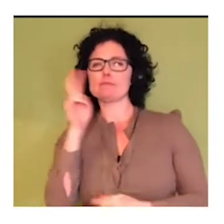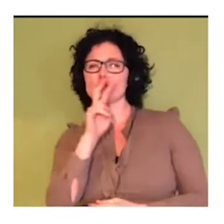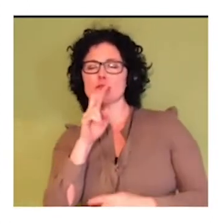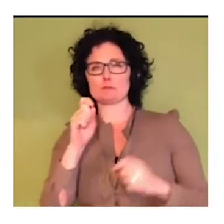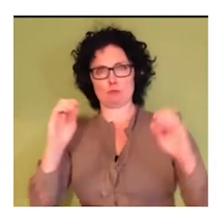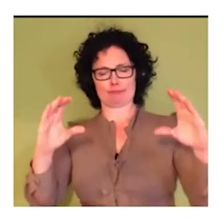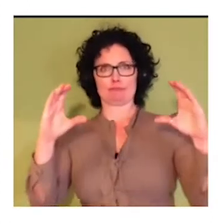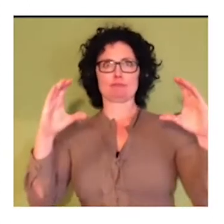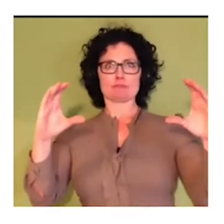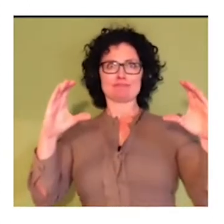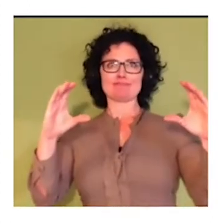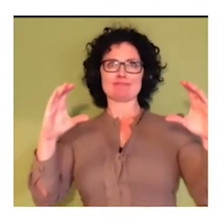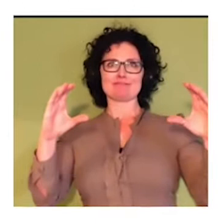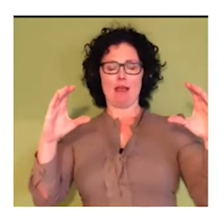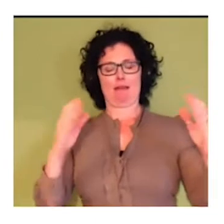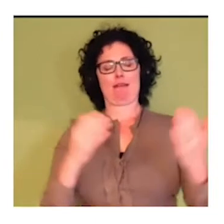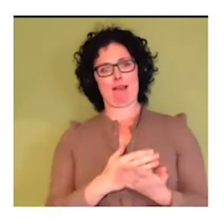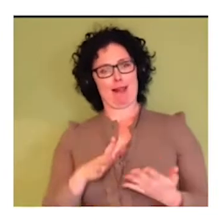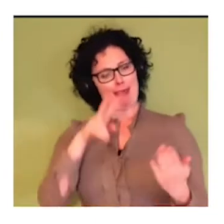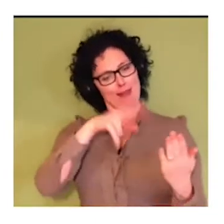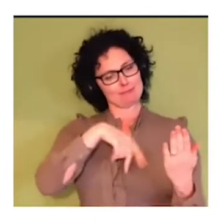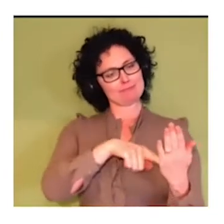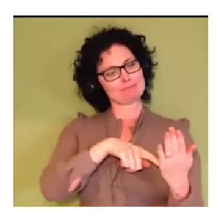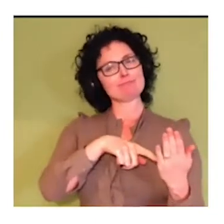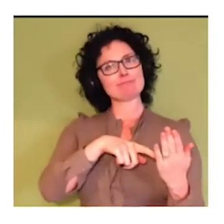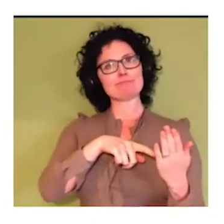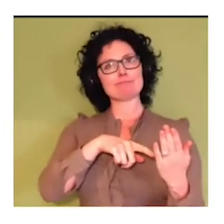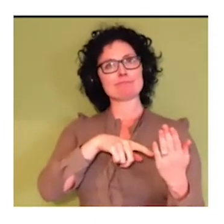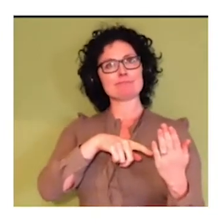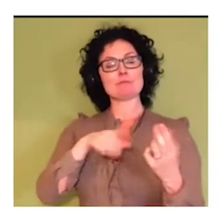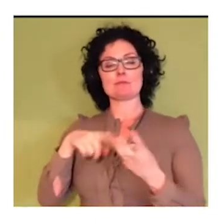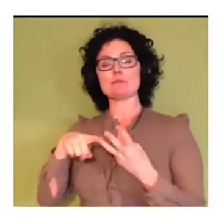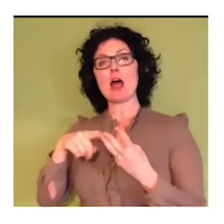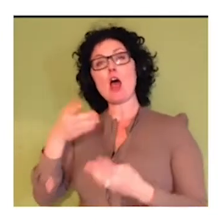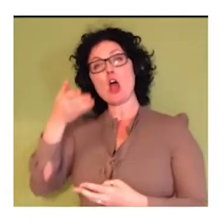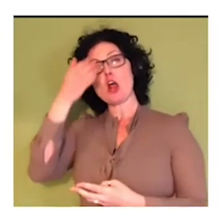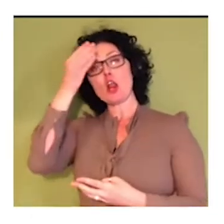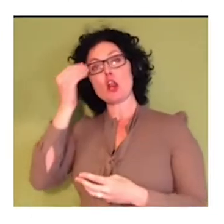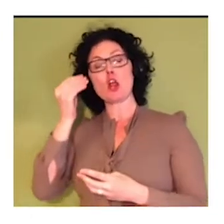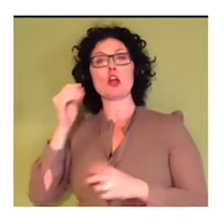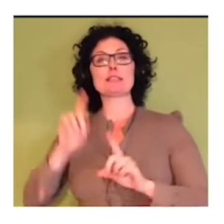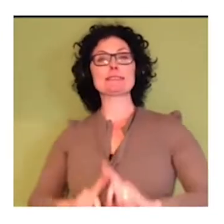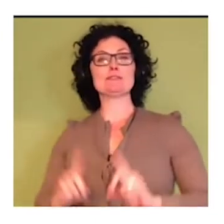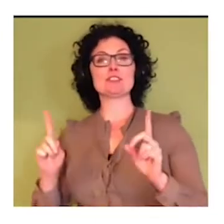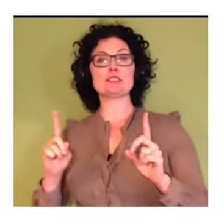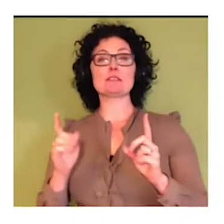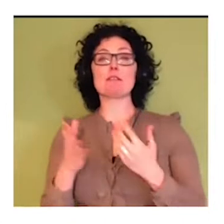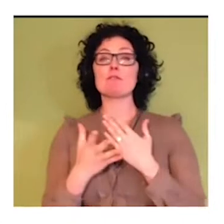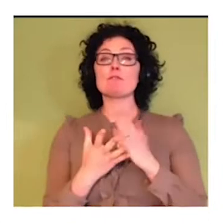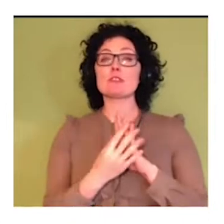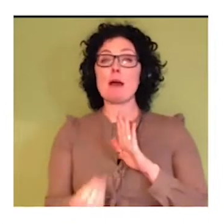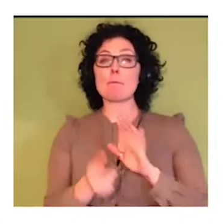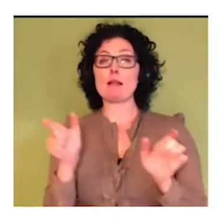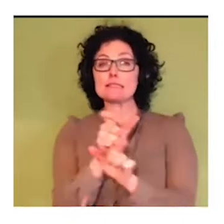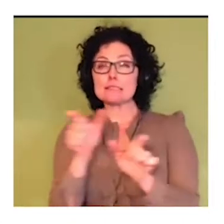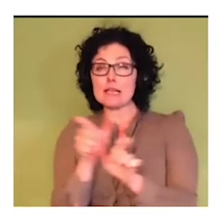and adjust the visual representation. And people with learning differences, such as dyslexia, well, they benefit from being able